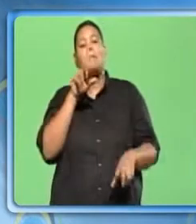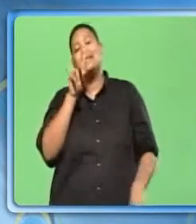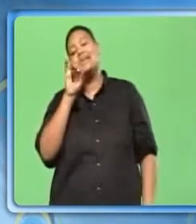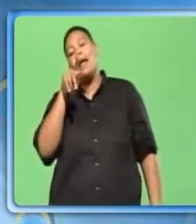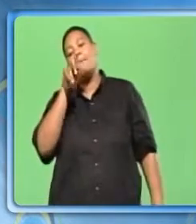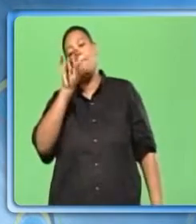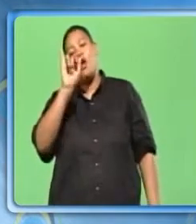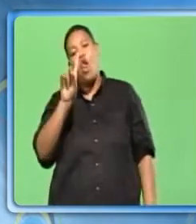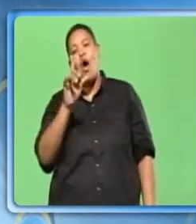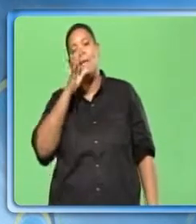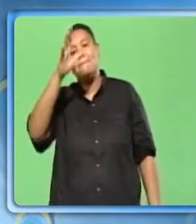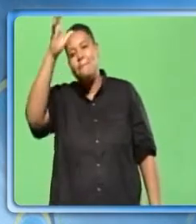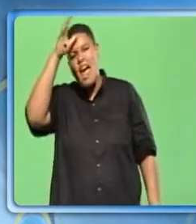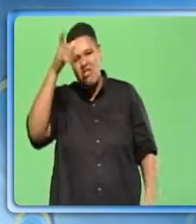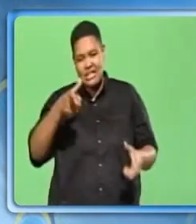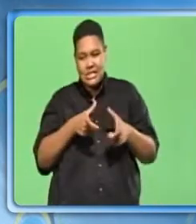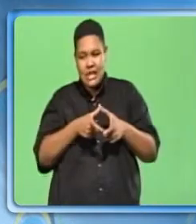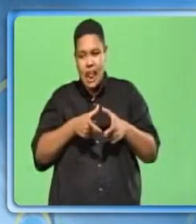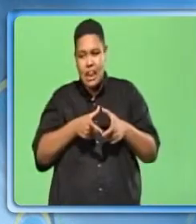cell.